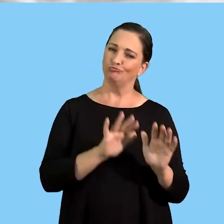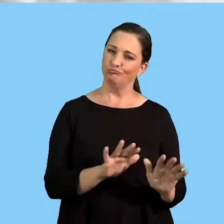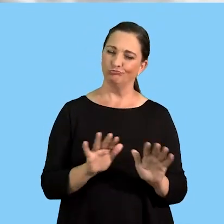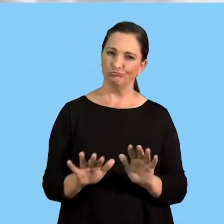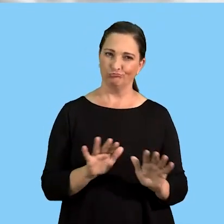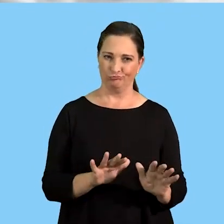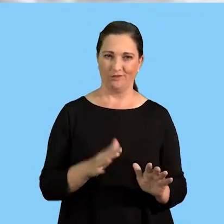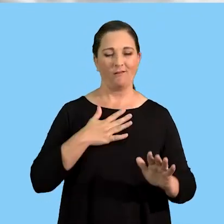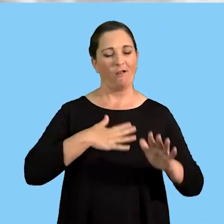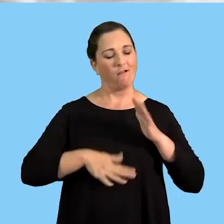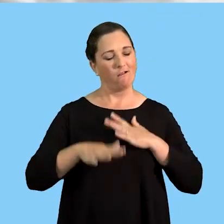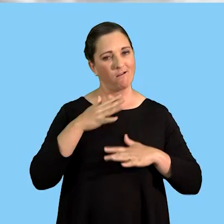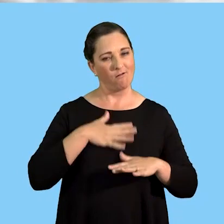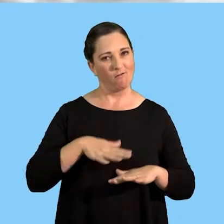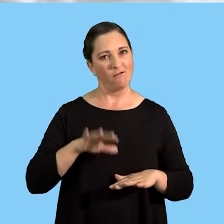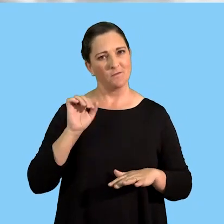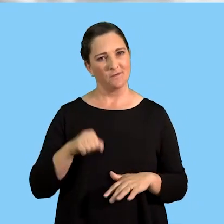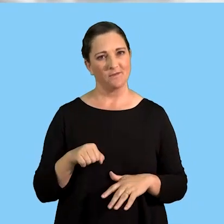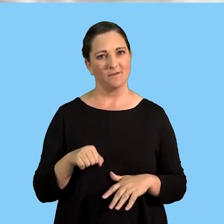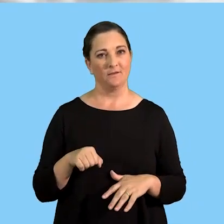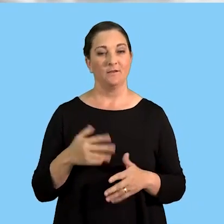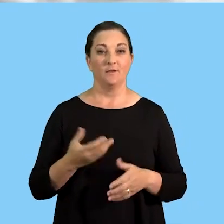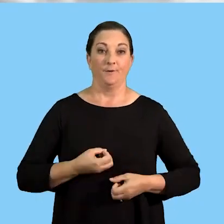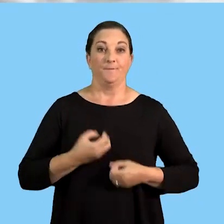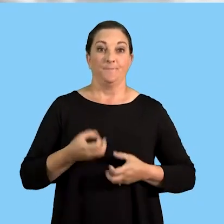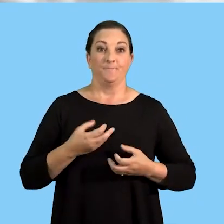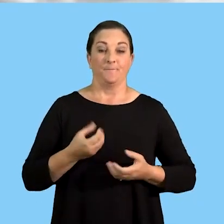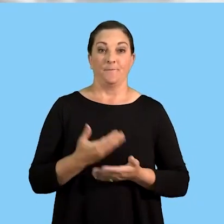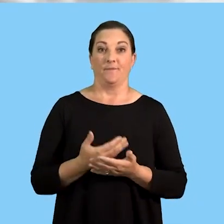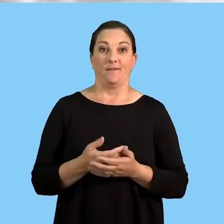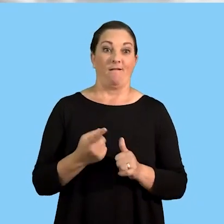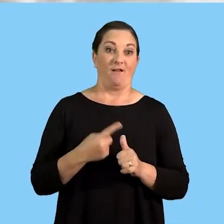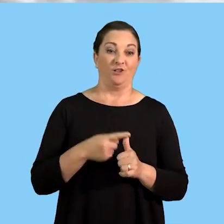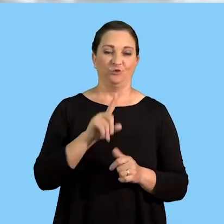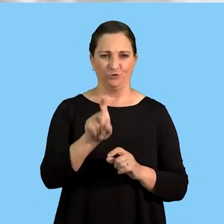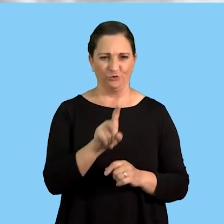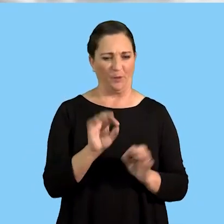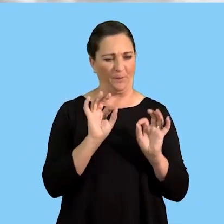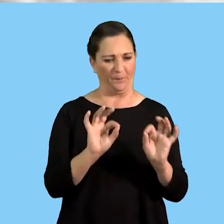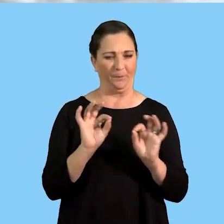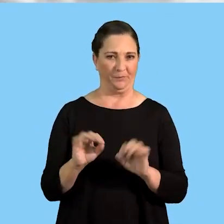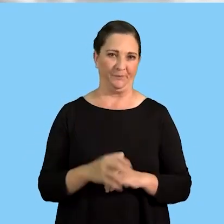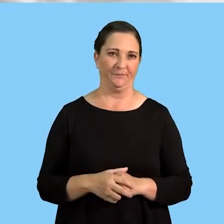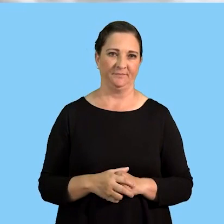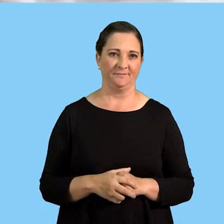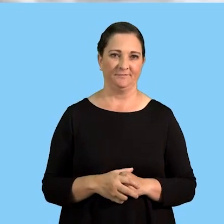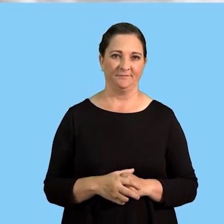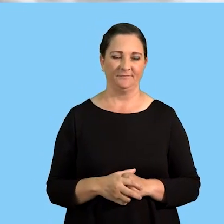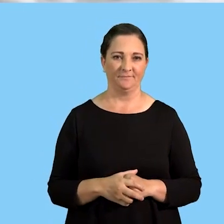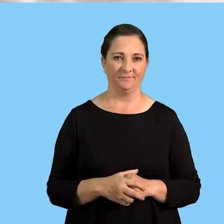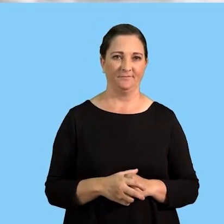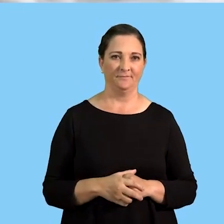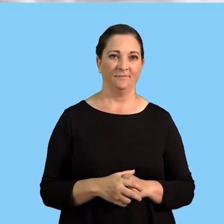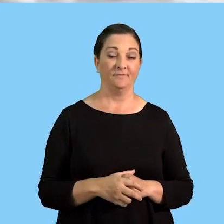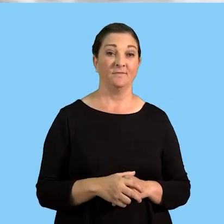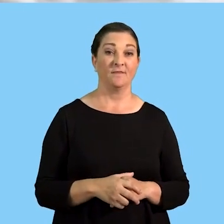be comfortable. Now this makes them to relax a little bit so that they can be able to answer the questions effectively.